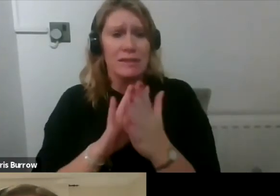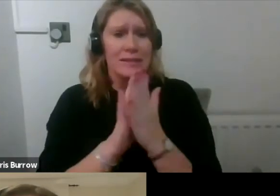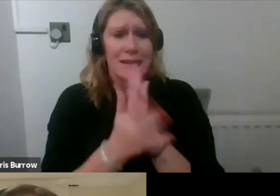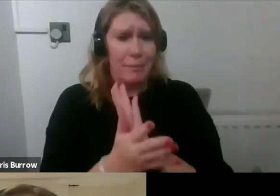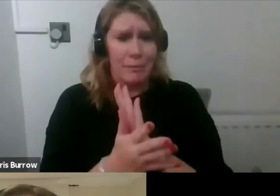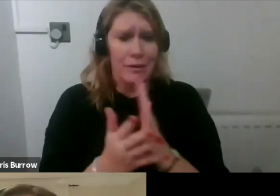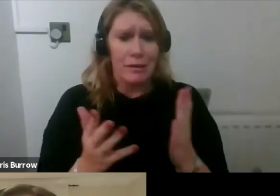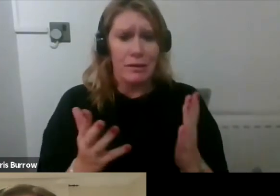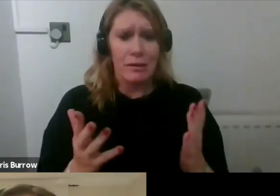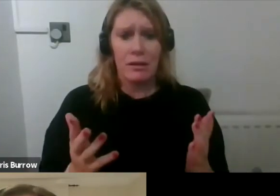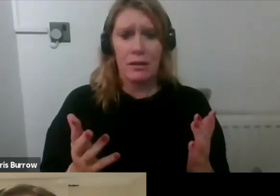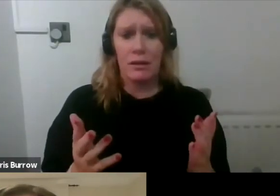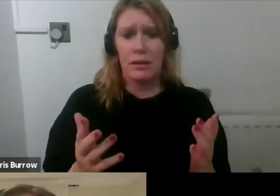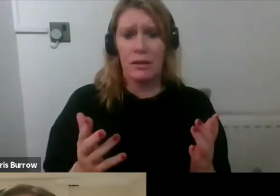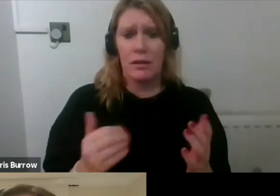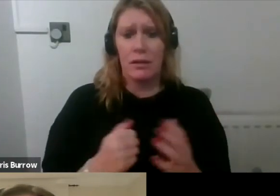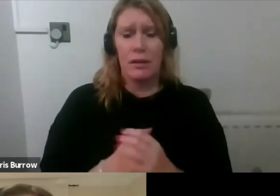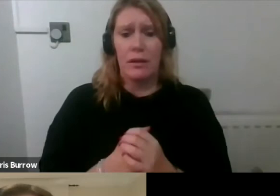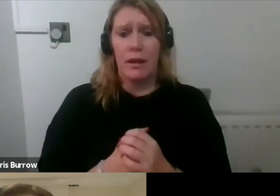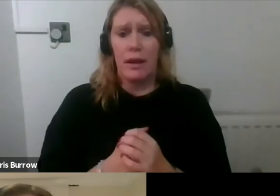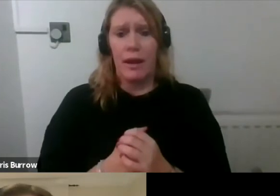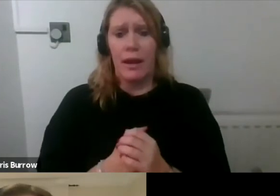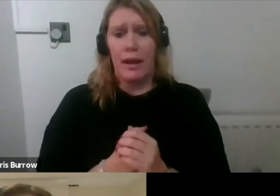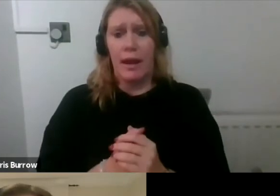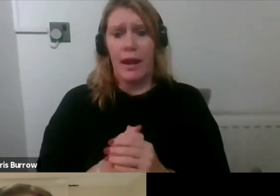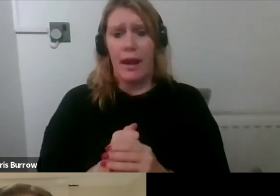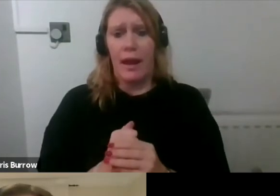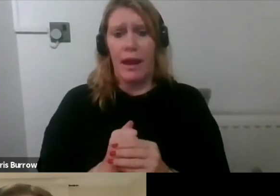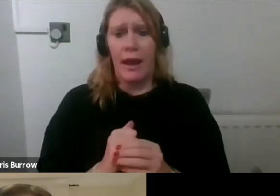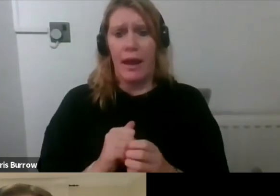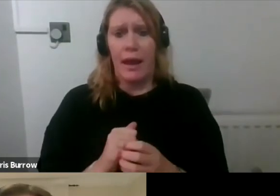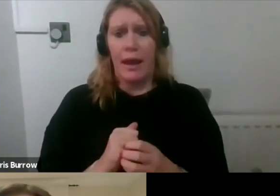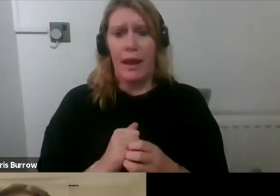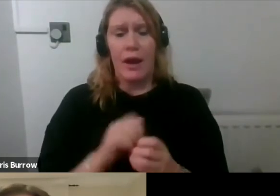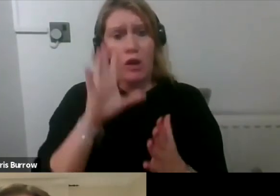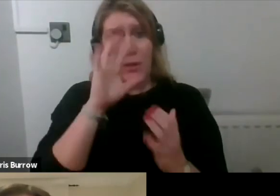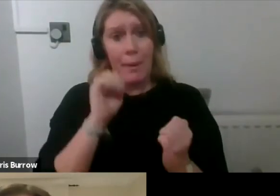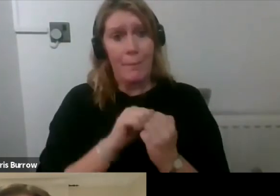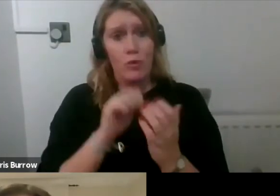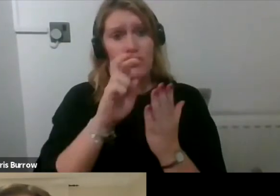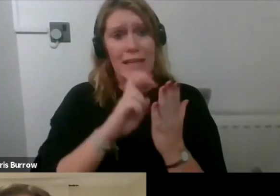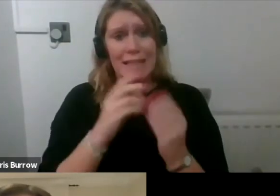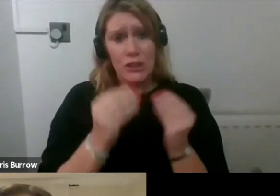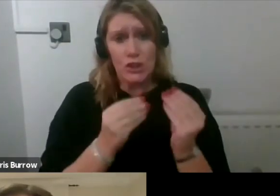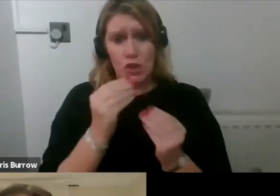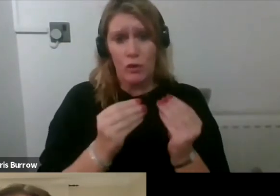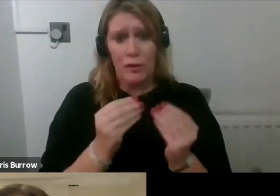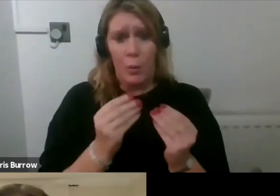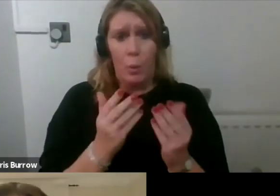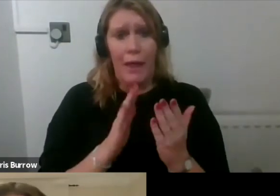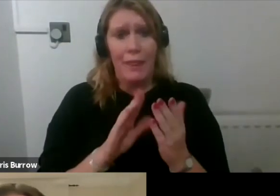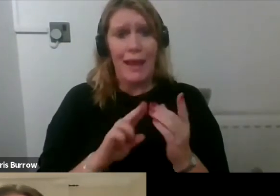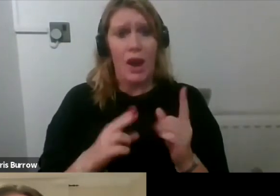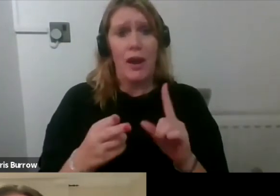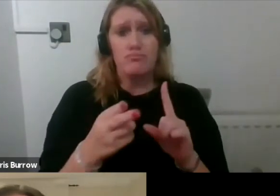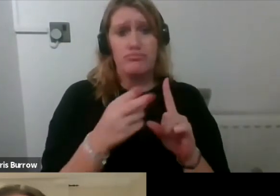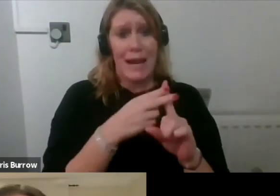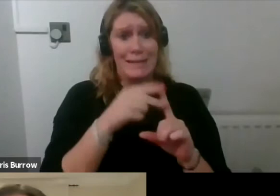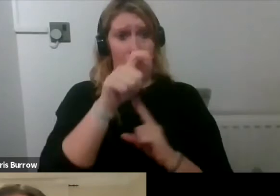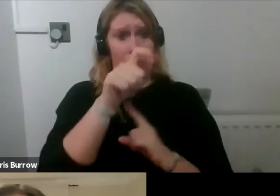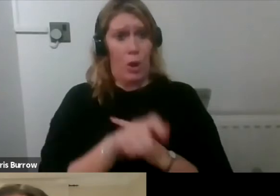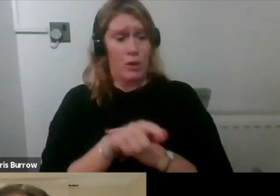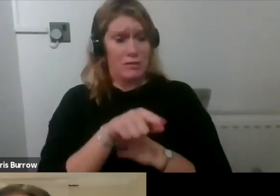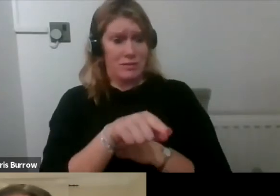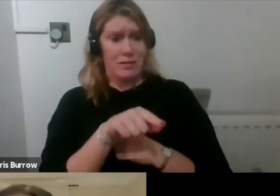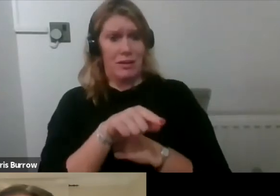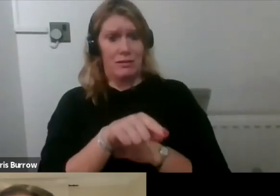for example, I read a news story about them branding somebody. They got some cattle farm or something who'd been cruel to the animals, and they branded him with a branded